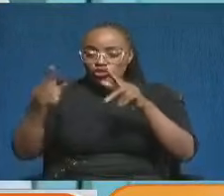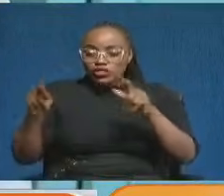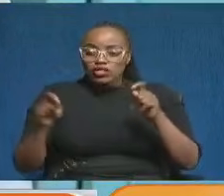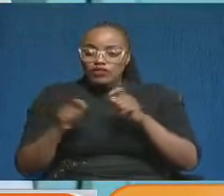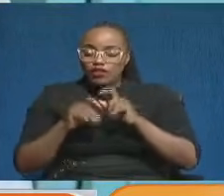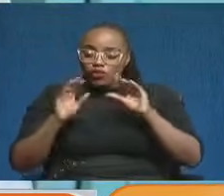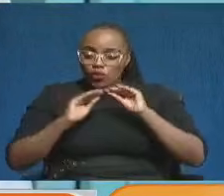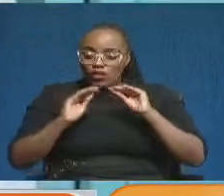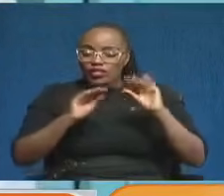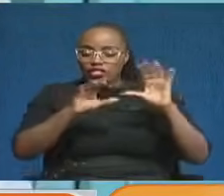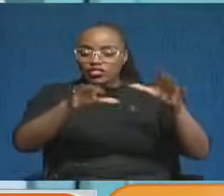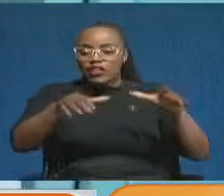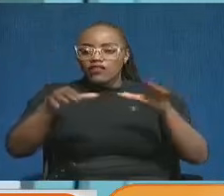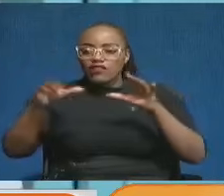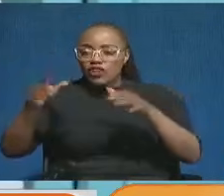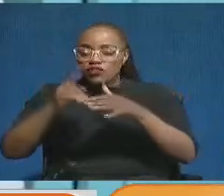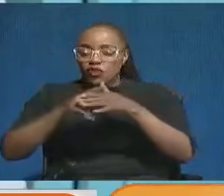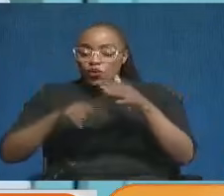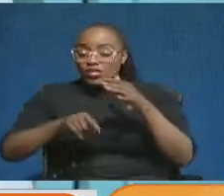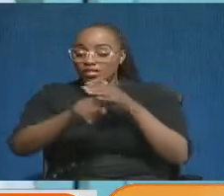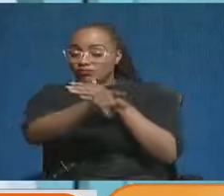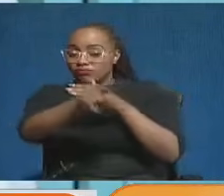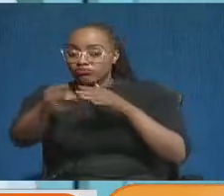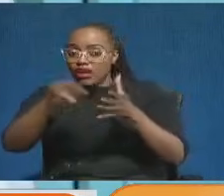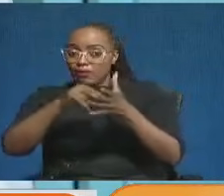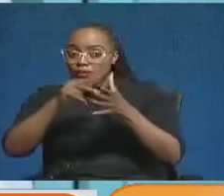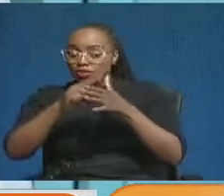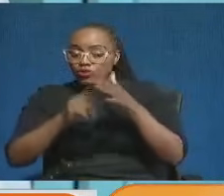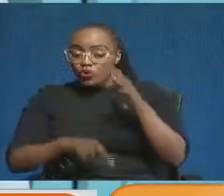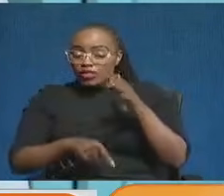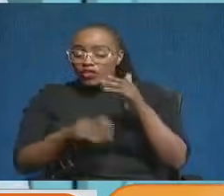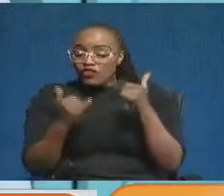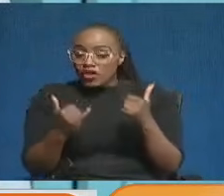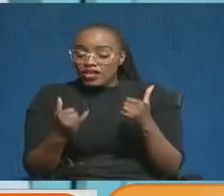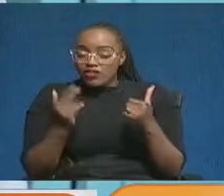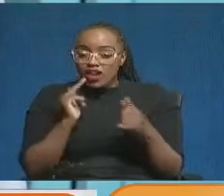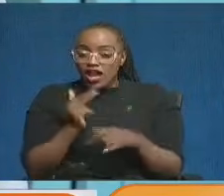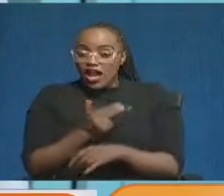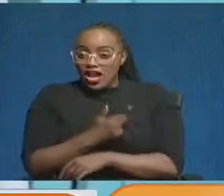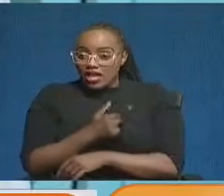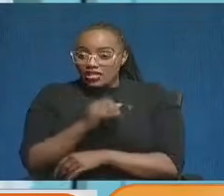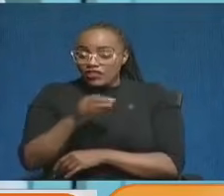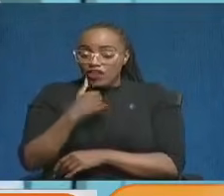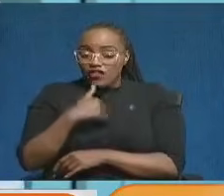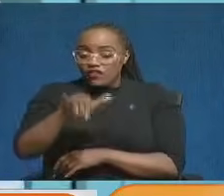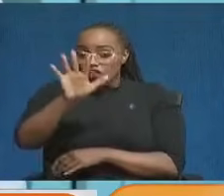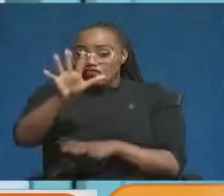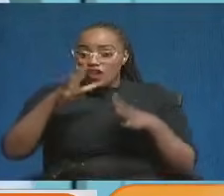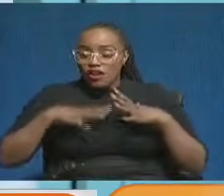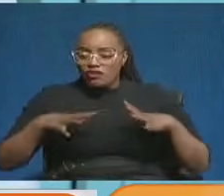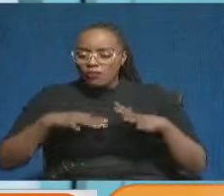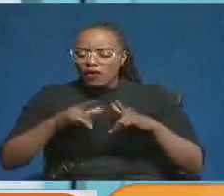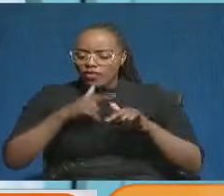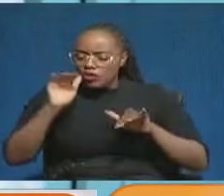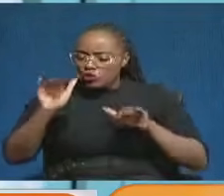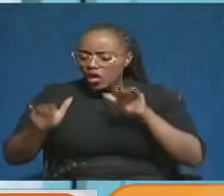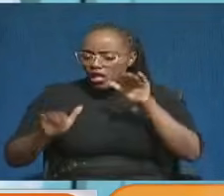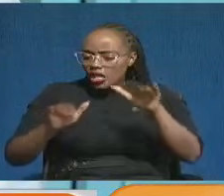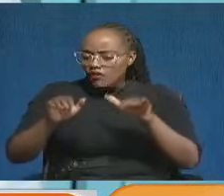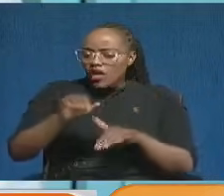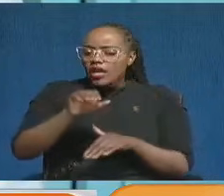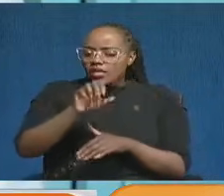the community what MR is. Because even if, for now, if you have even five people, randomly, and you ask them, what's